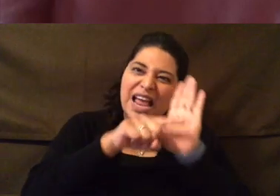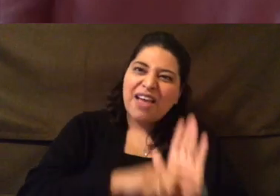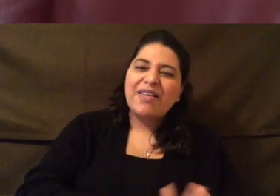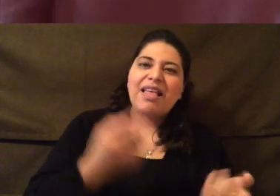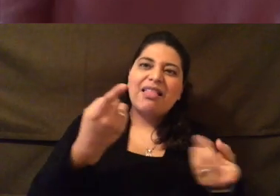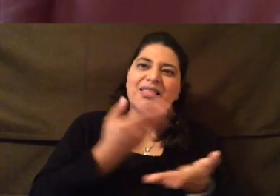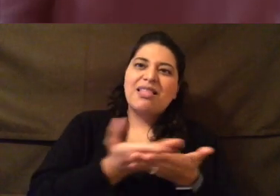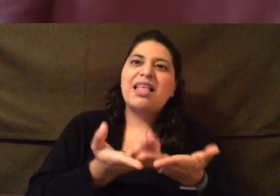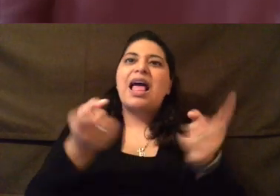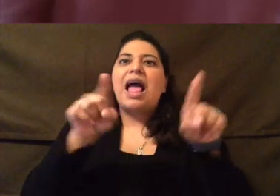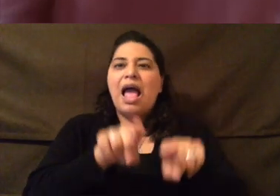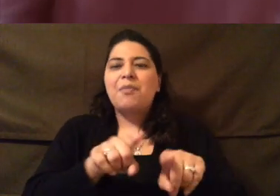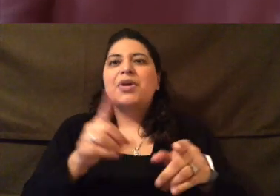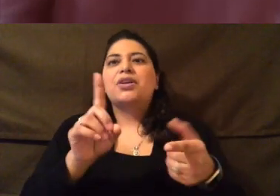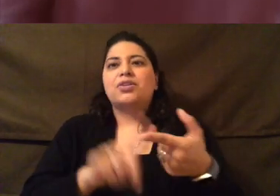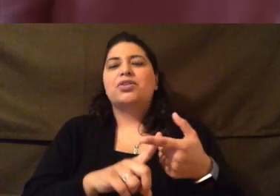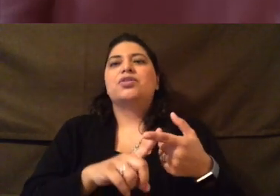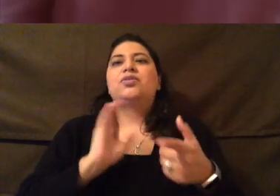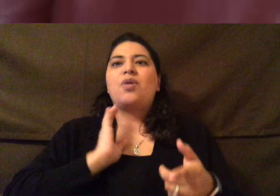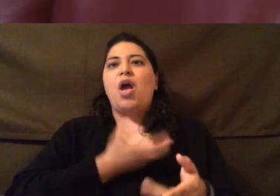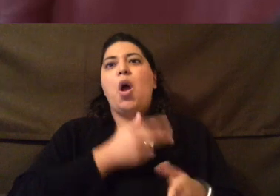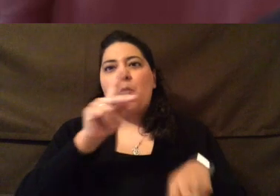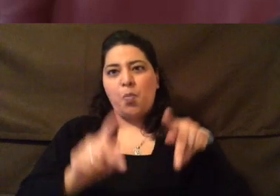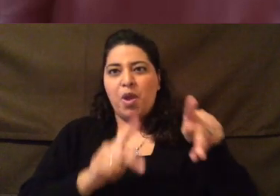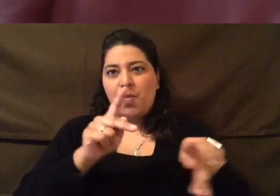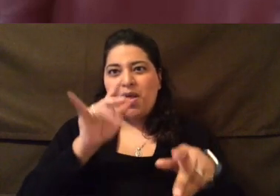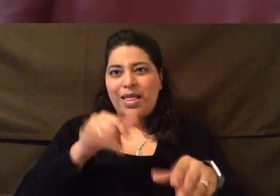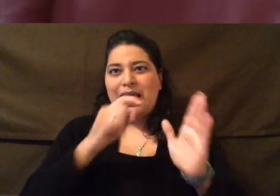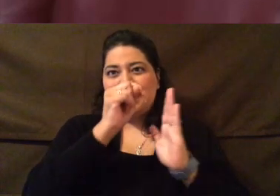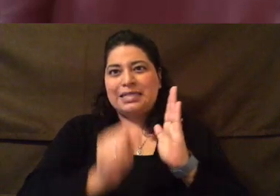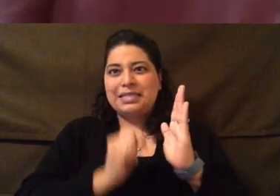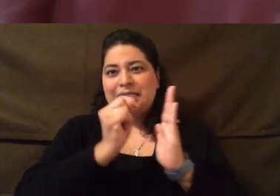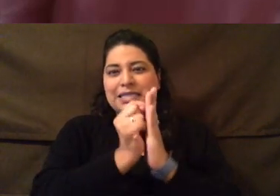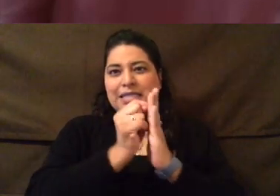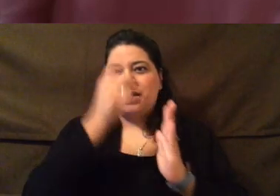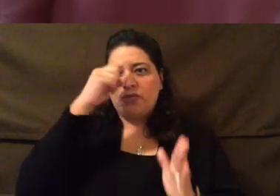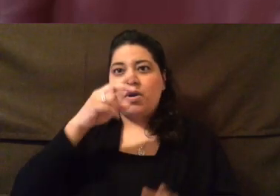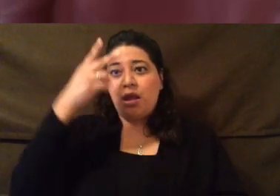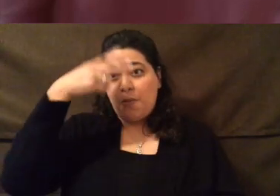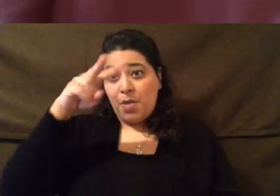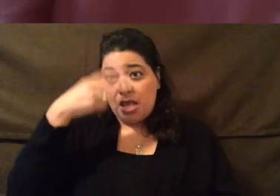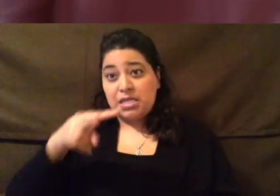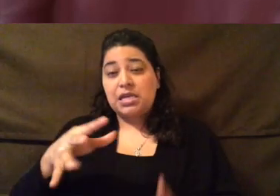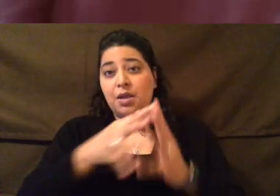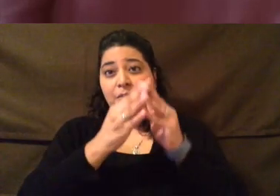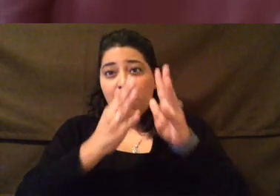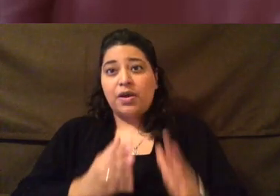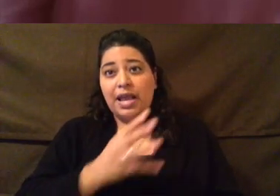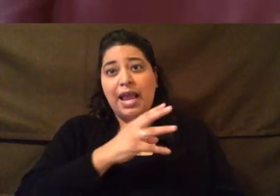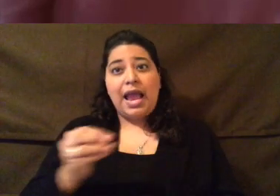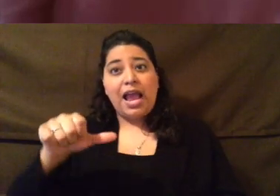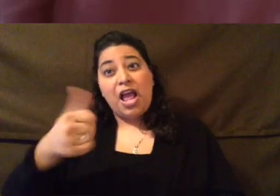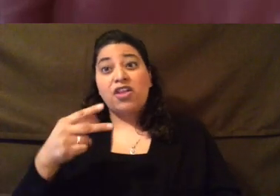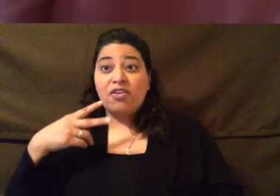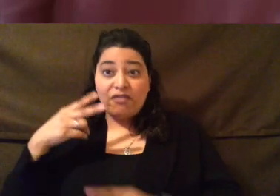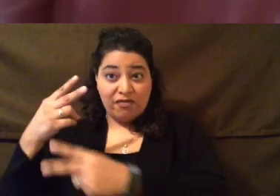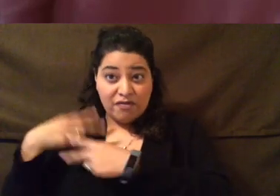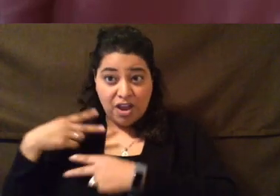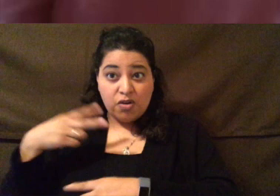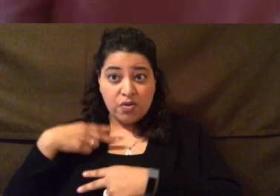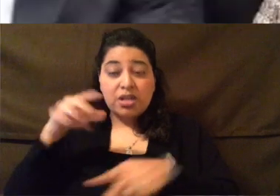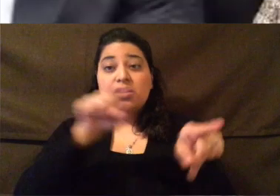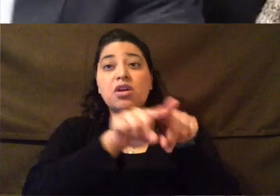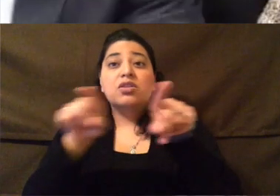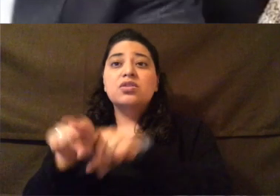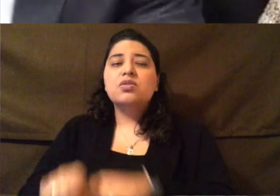inhumanities that were vested upon our people at that time, the Mexican Americans and the other veterans.